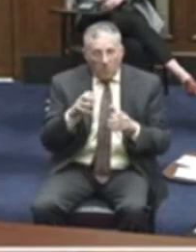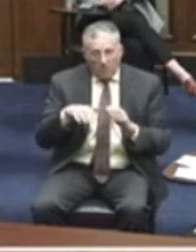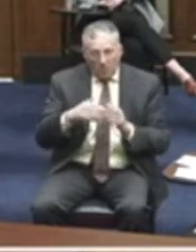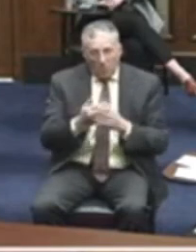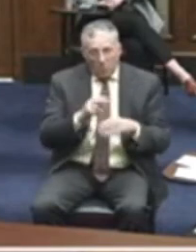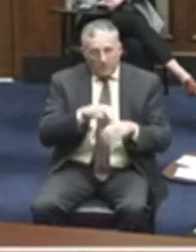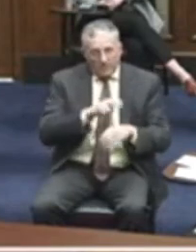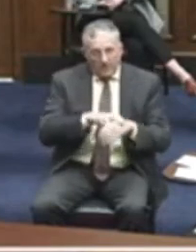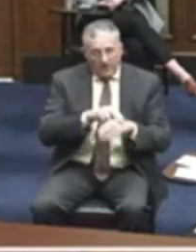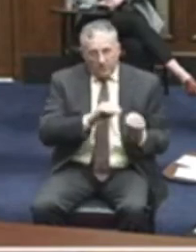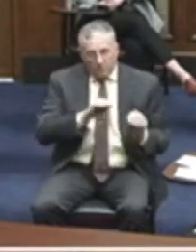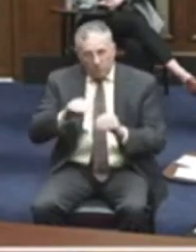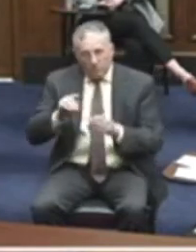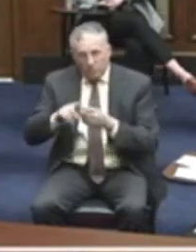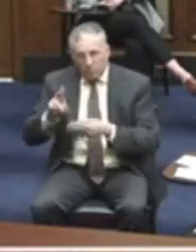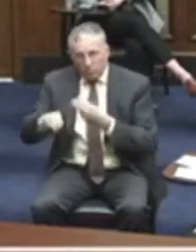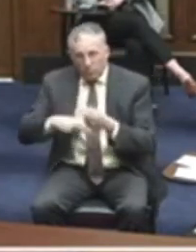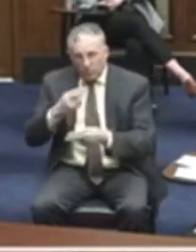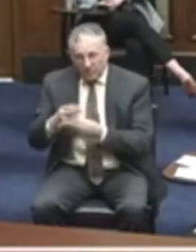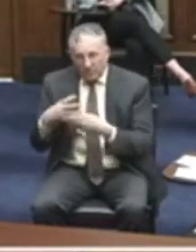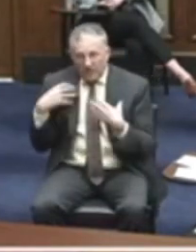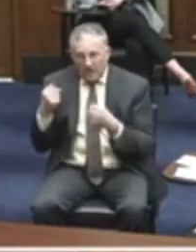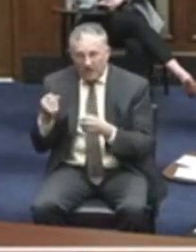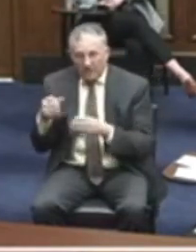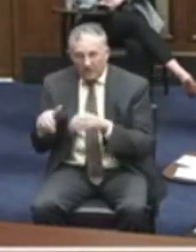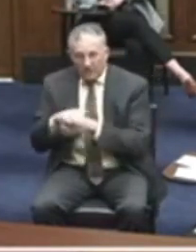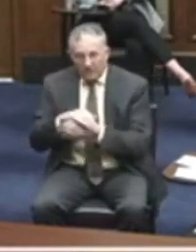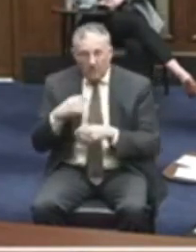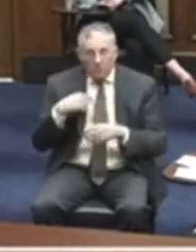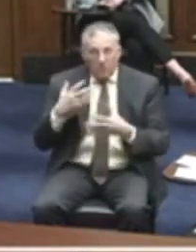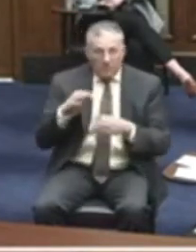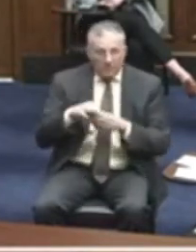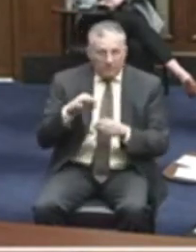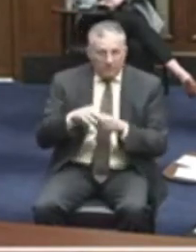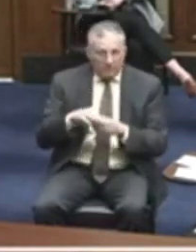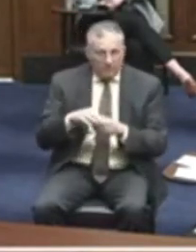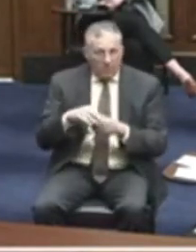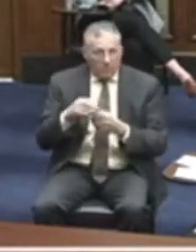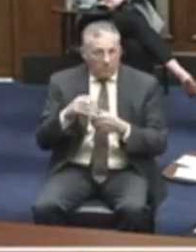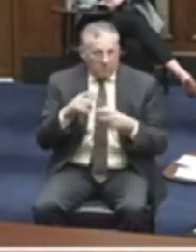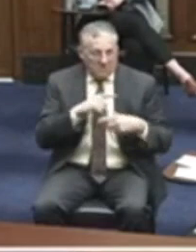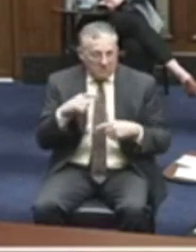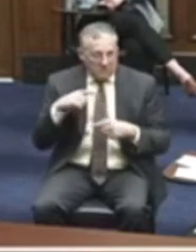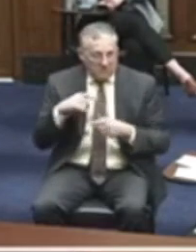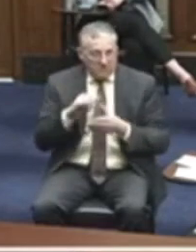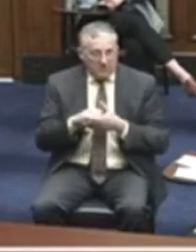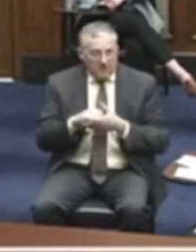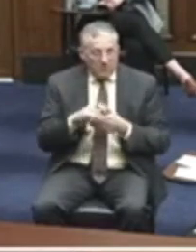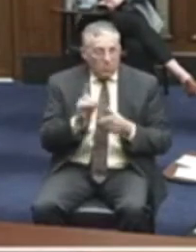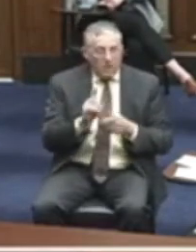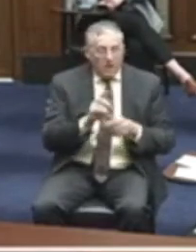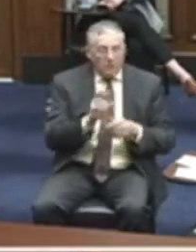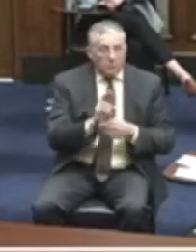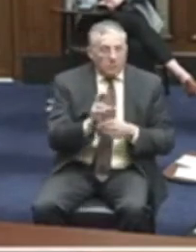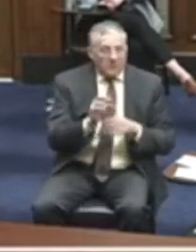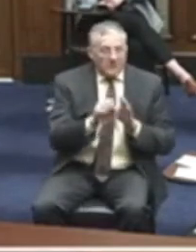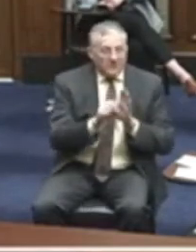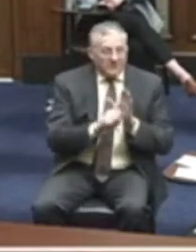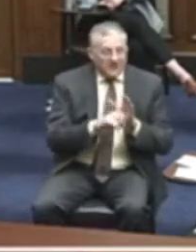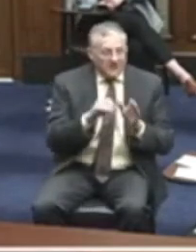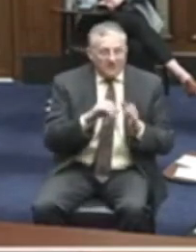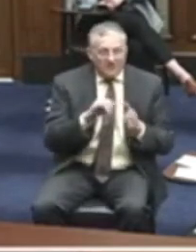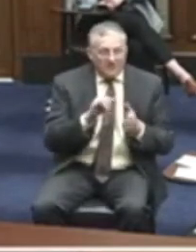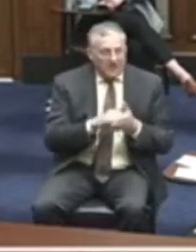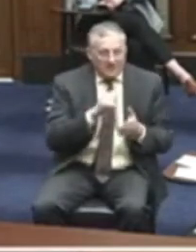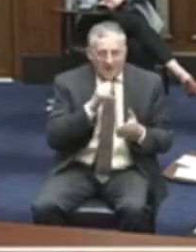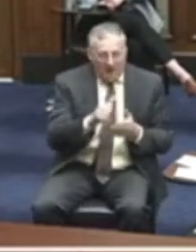coverage. We have voted on legislation to close the coverage gap left by Republican states that failed to expand